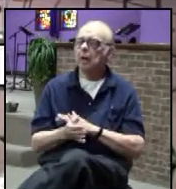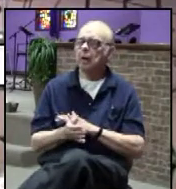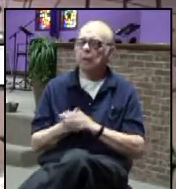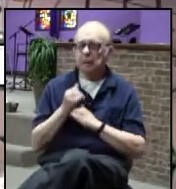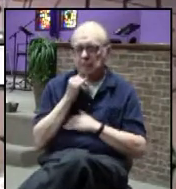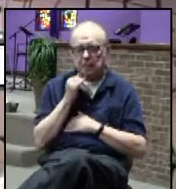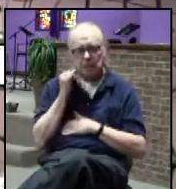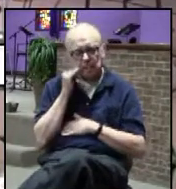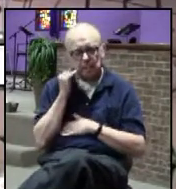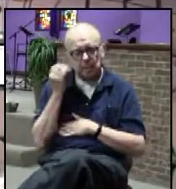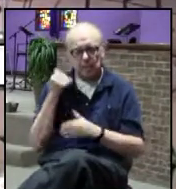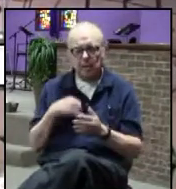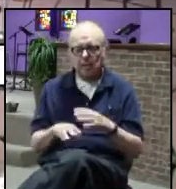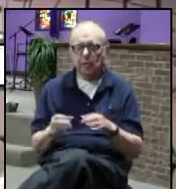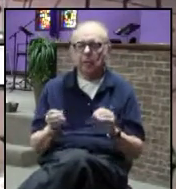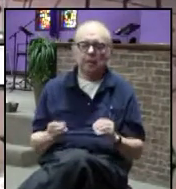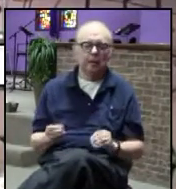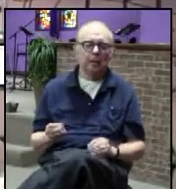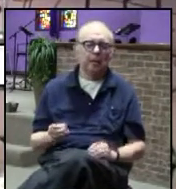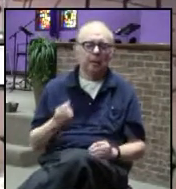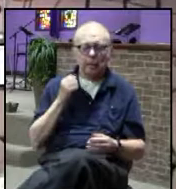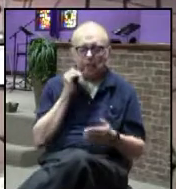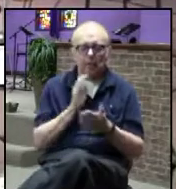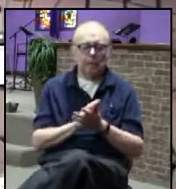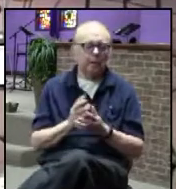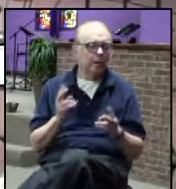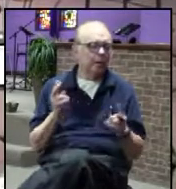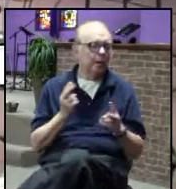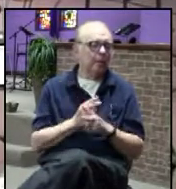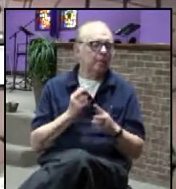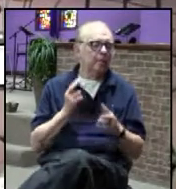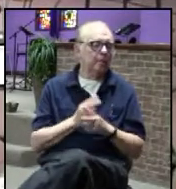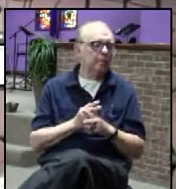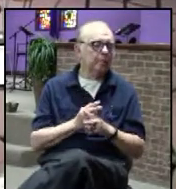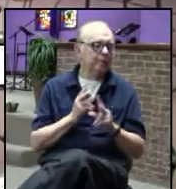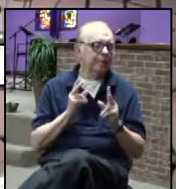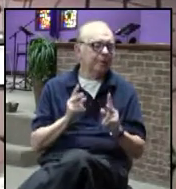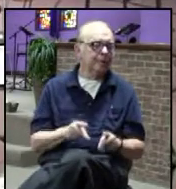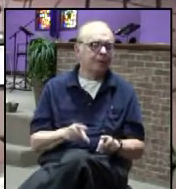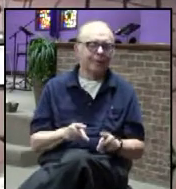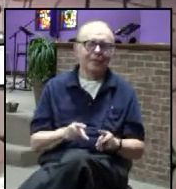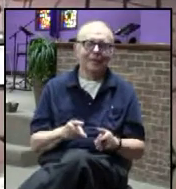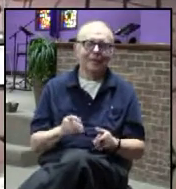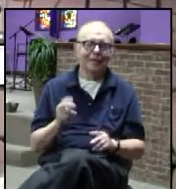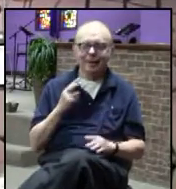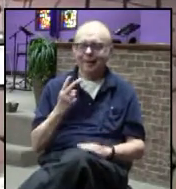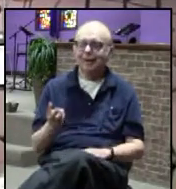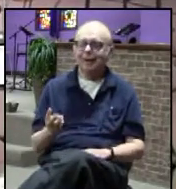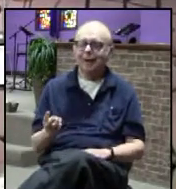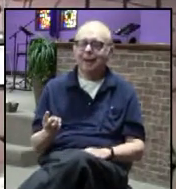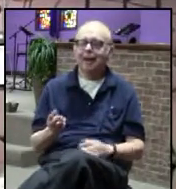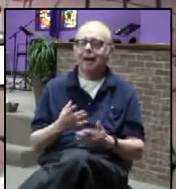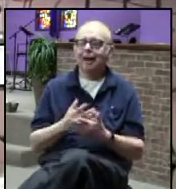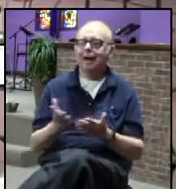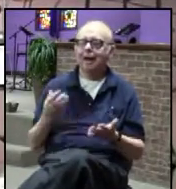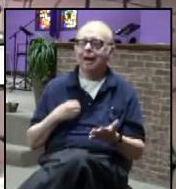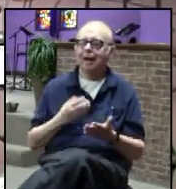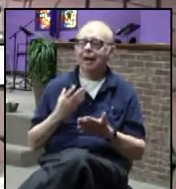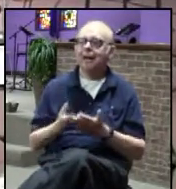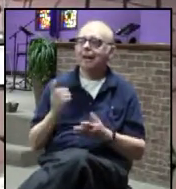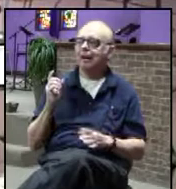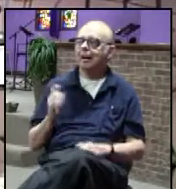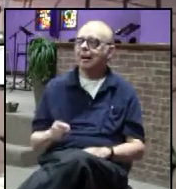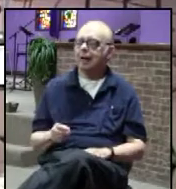yesterday. She came into the office and she said, "You are the worst hoarder I've ever seen." And I said, "This is stuff that I have bought that I